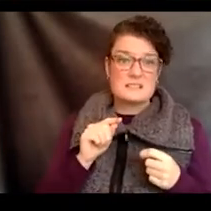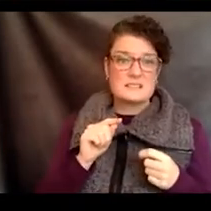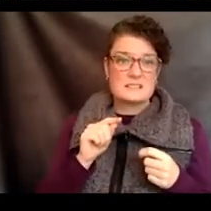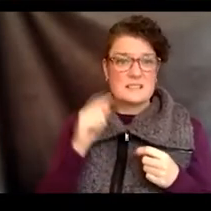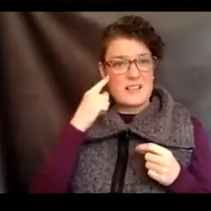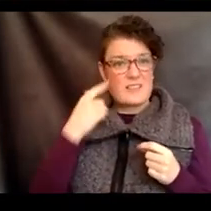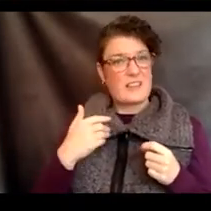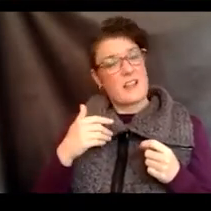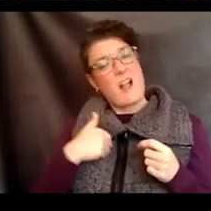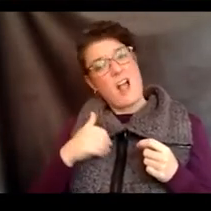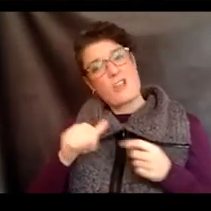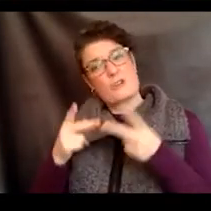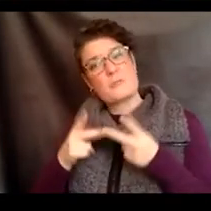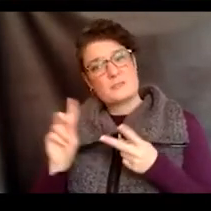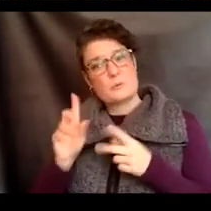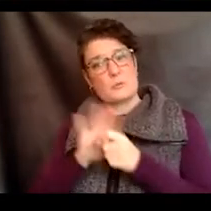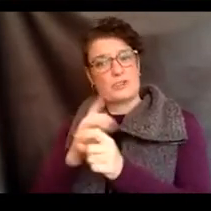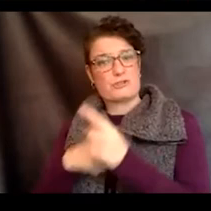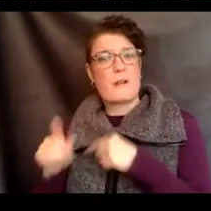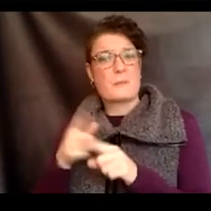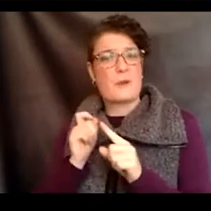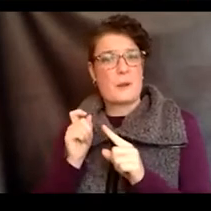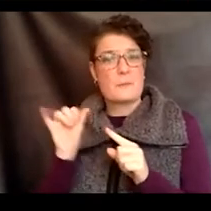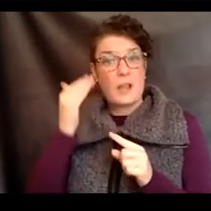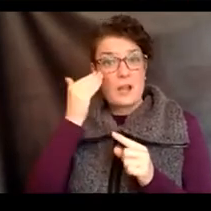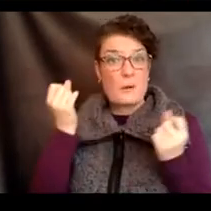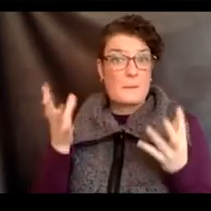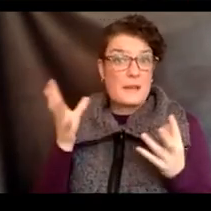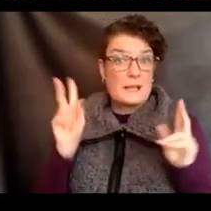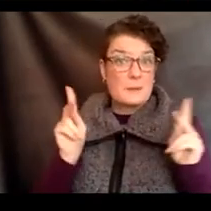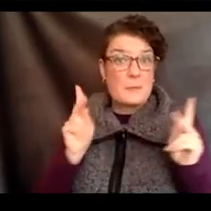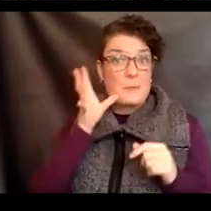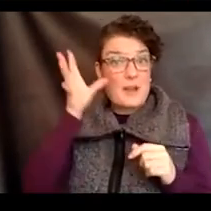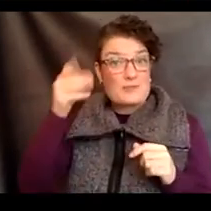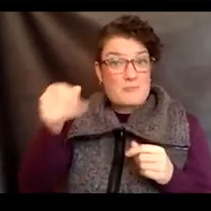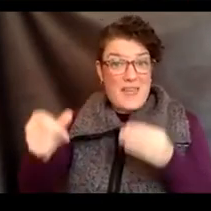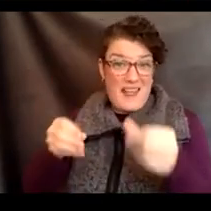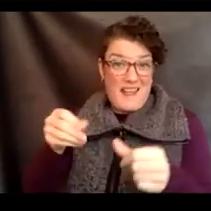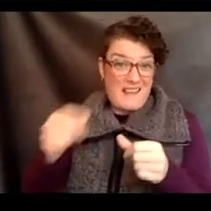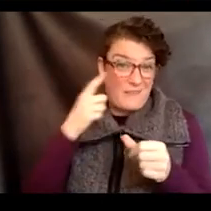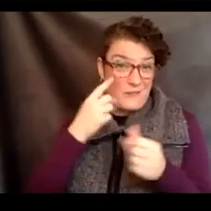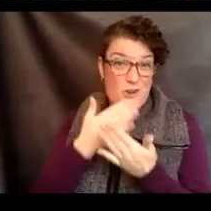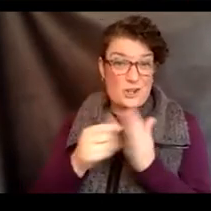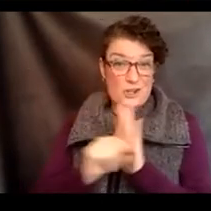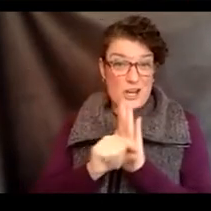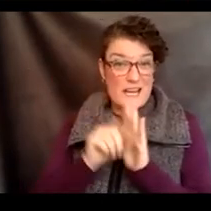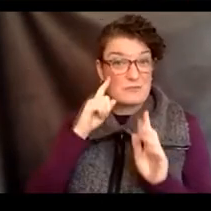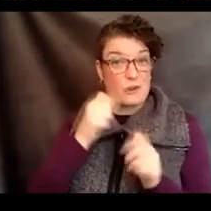sources of that pressure. For example, I know a lot of people, their parents pay them for getting good grades. For every A, they get a certain